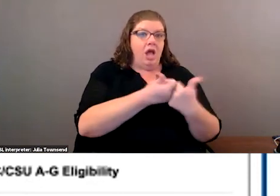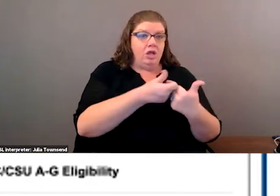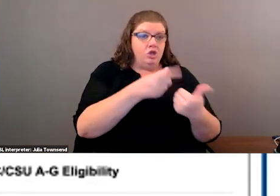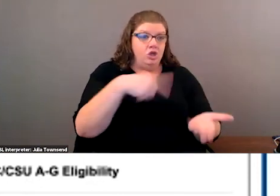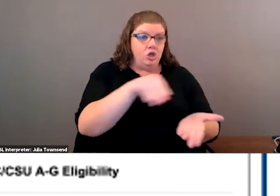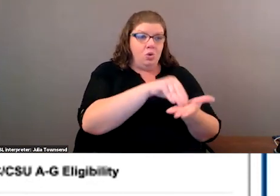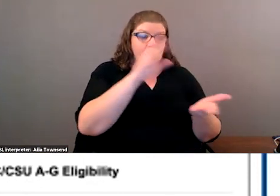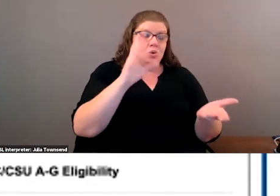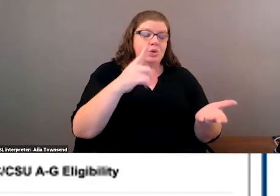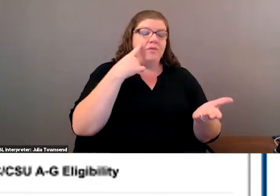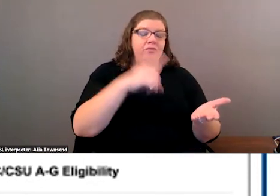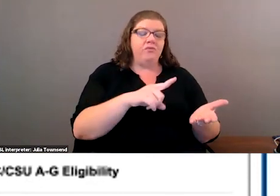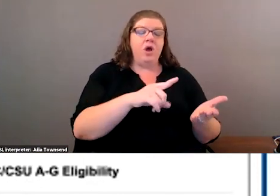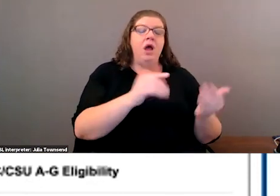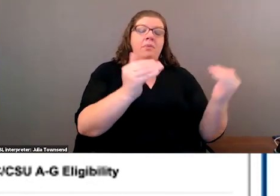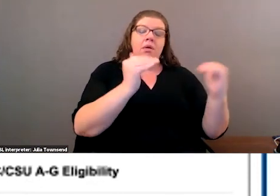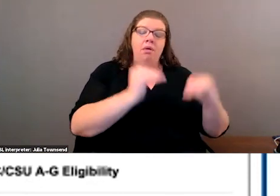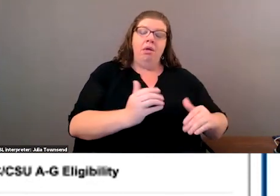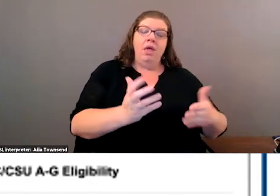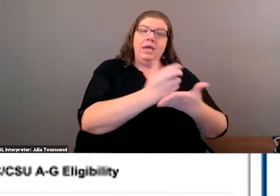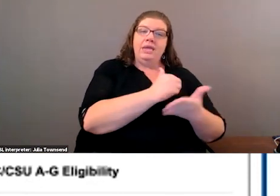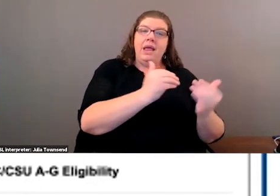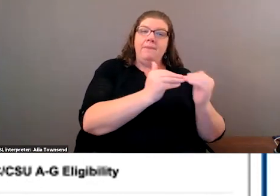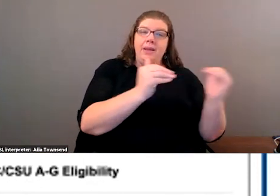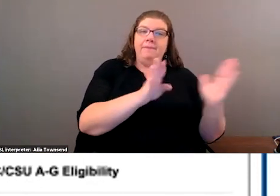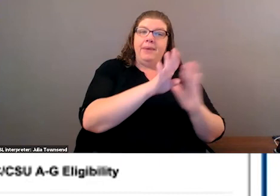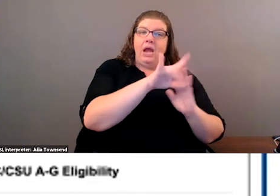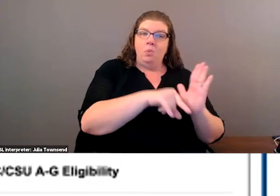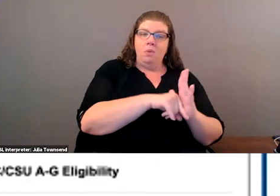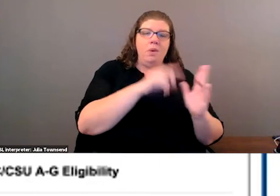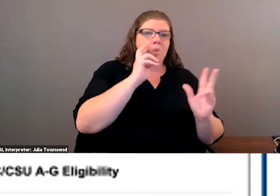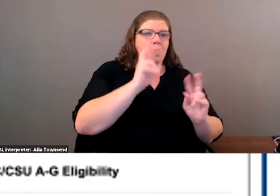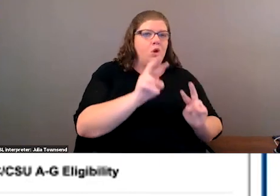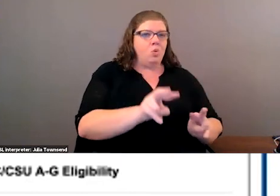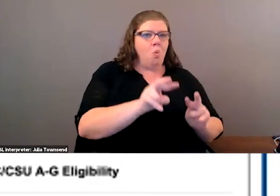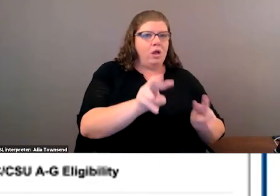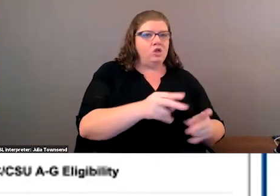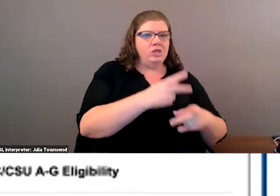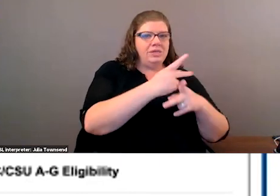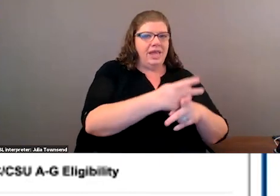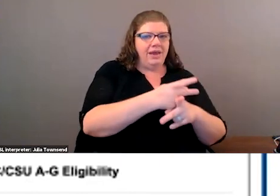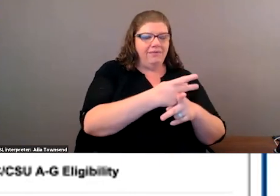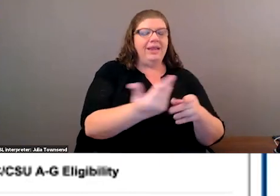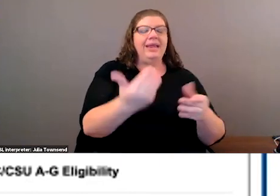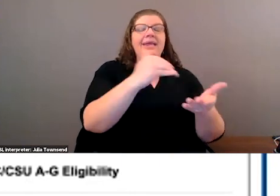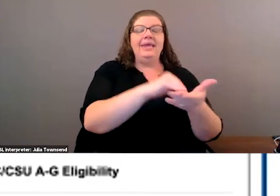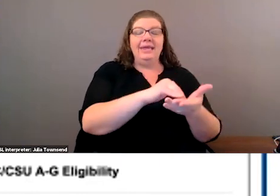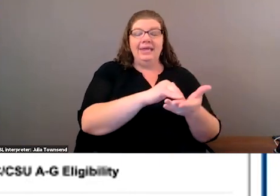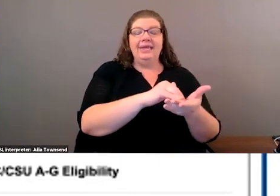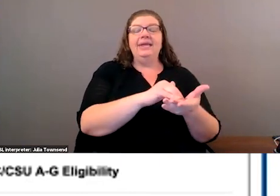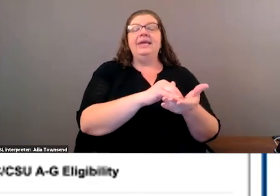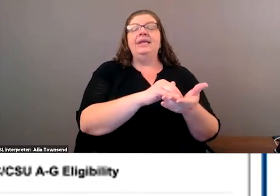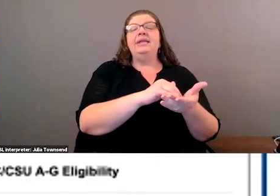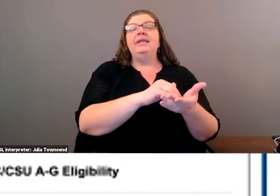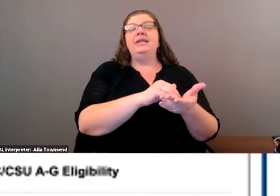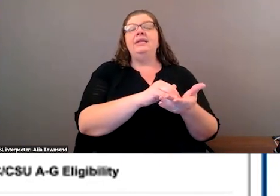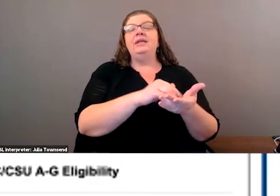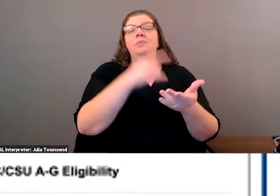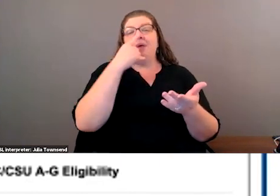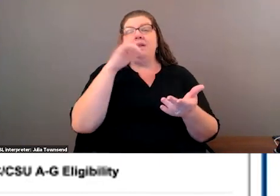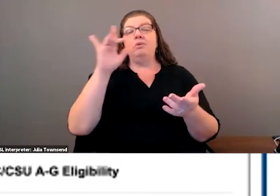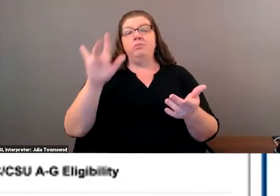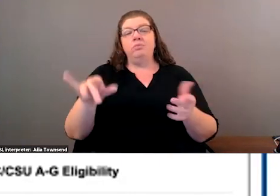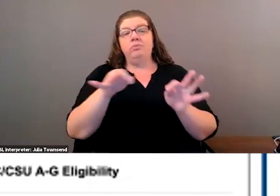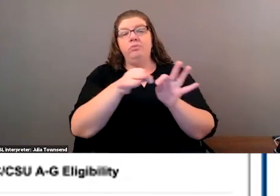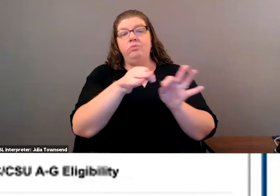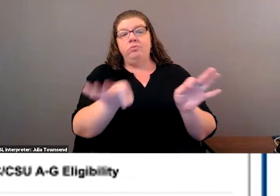from SED backgrounds. But of course, this is something we want to track very closely too. Again, if you can just kind of click the contextual